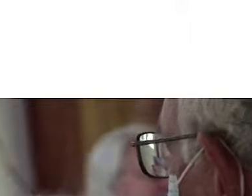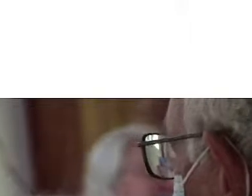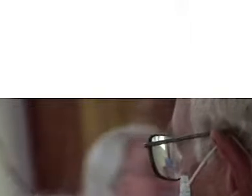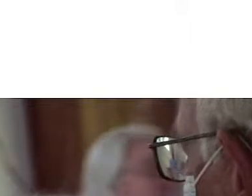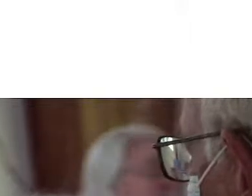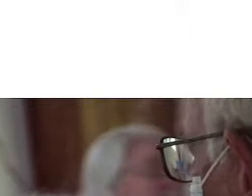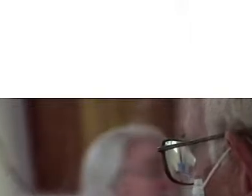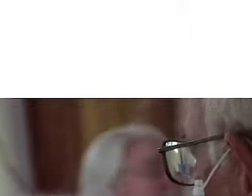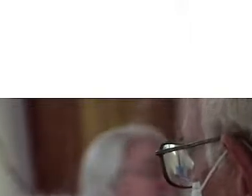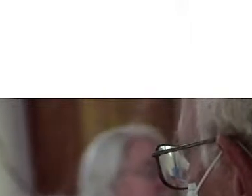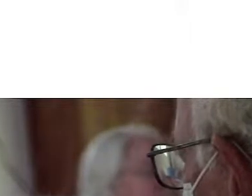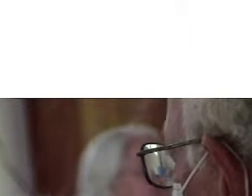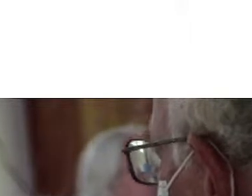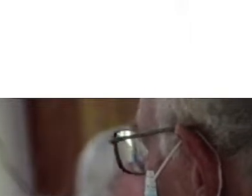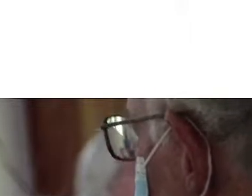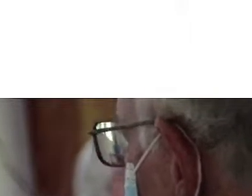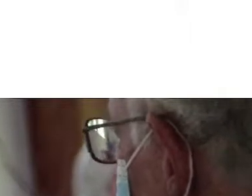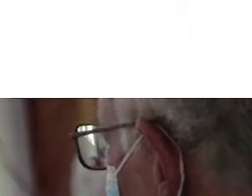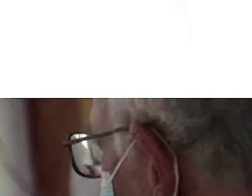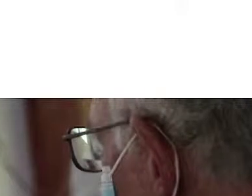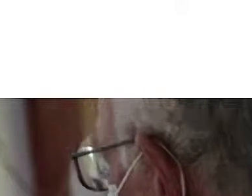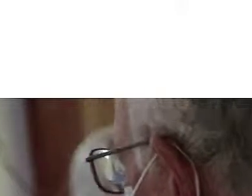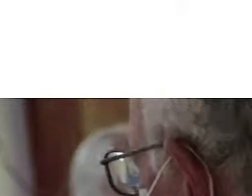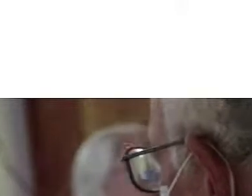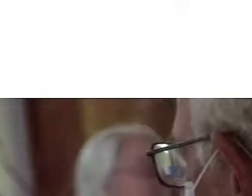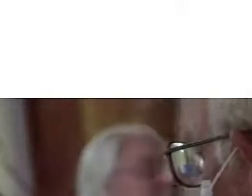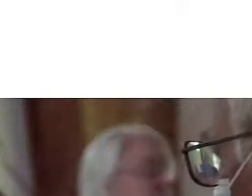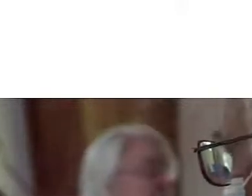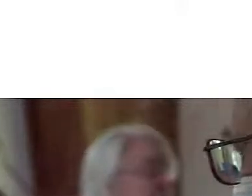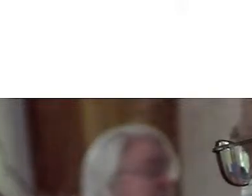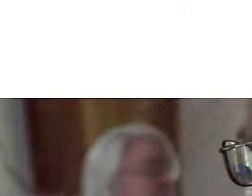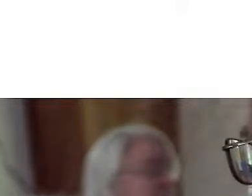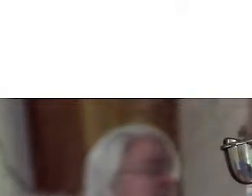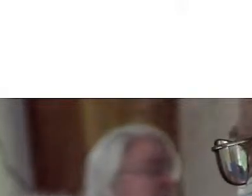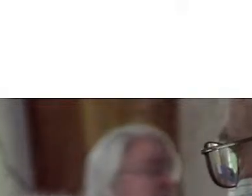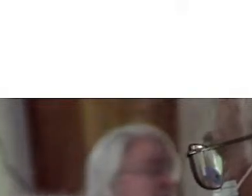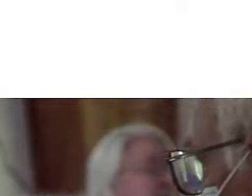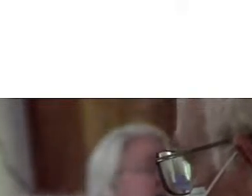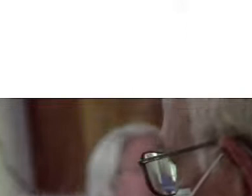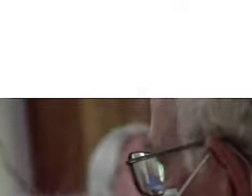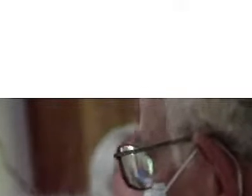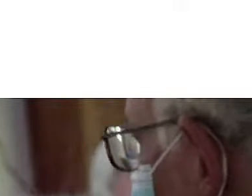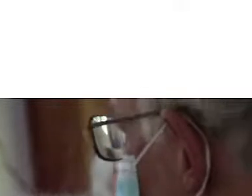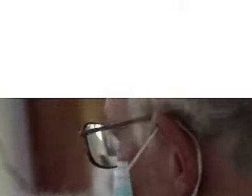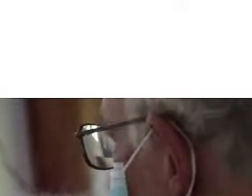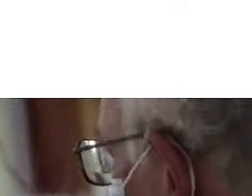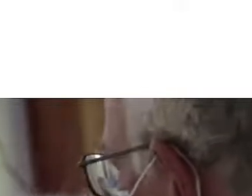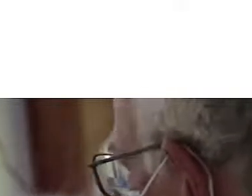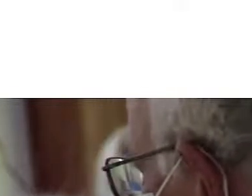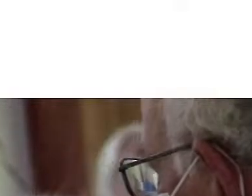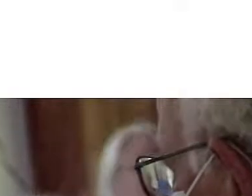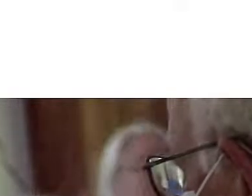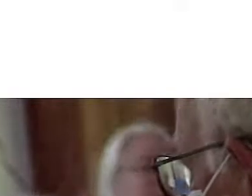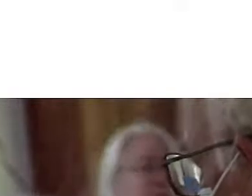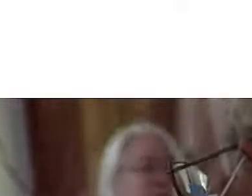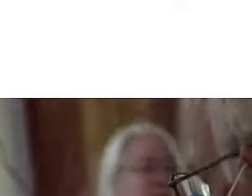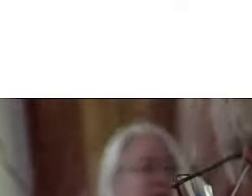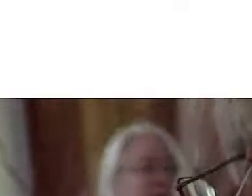they asked what I did best, tell them I said yes